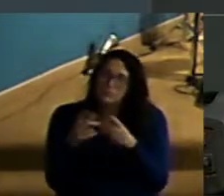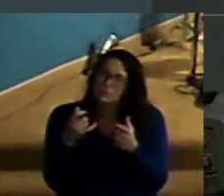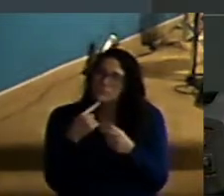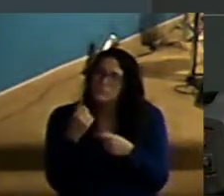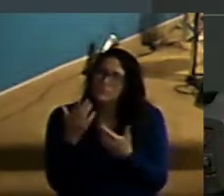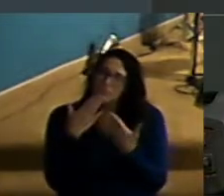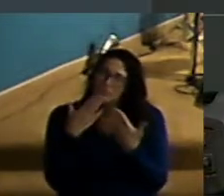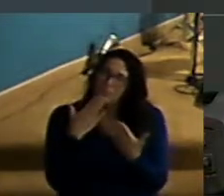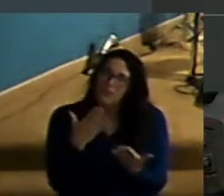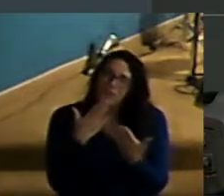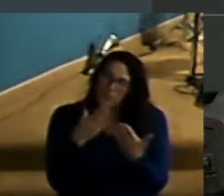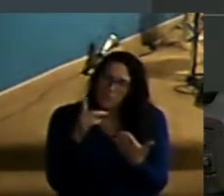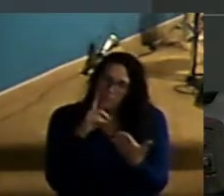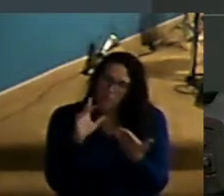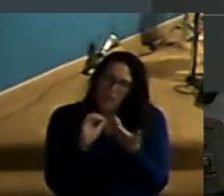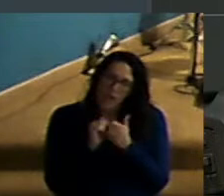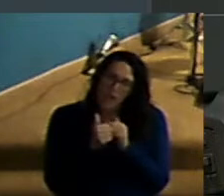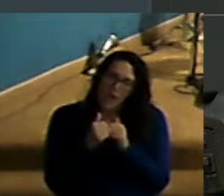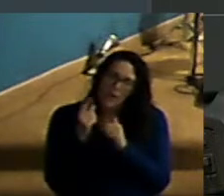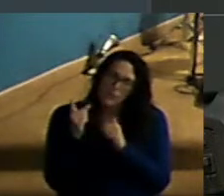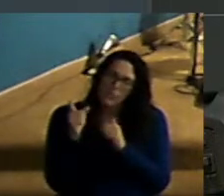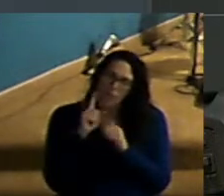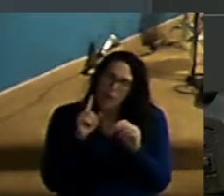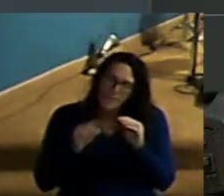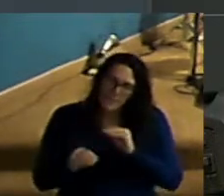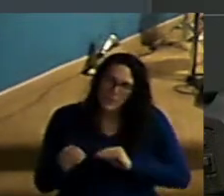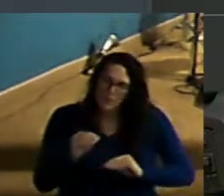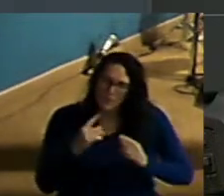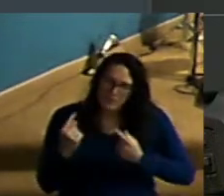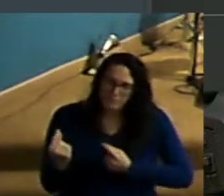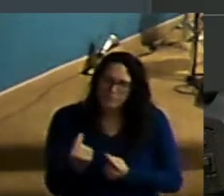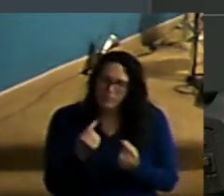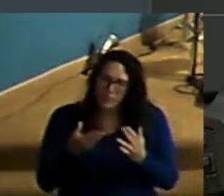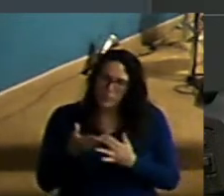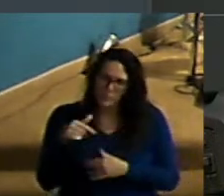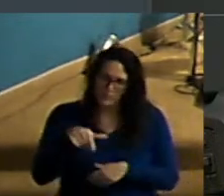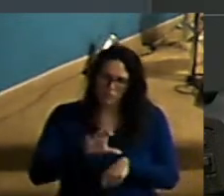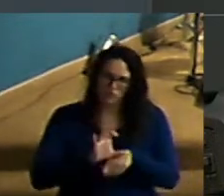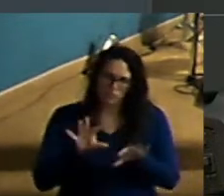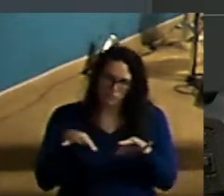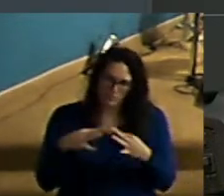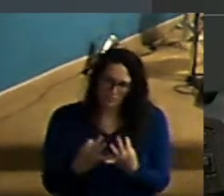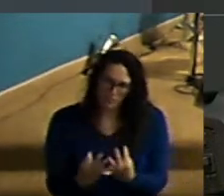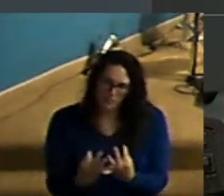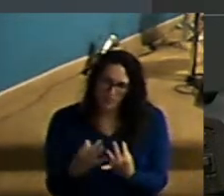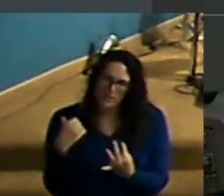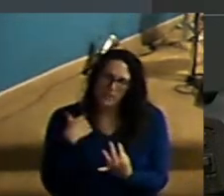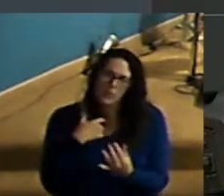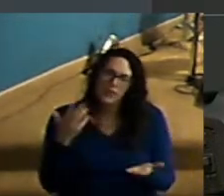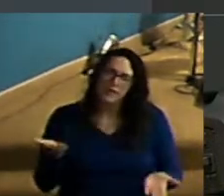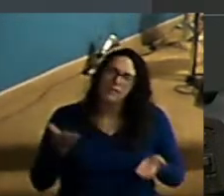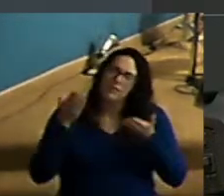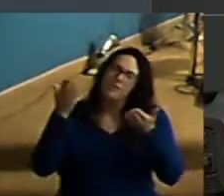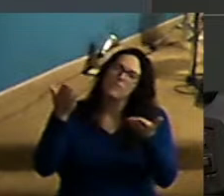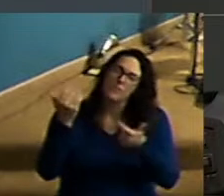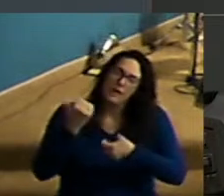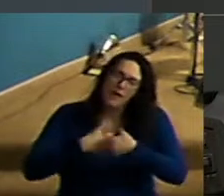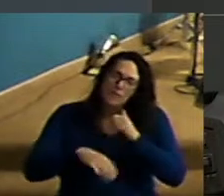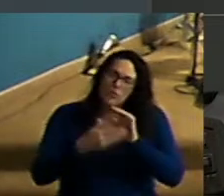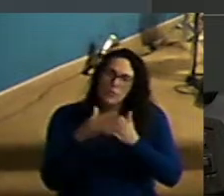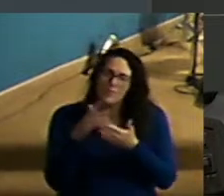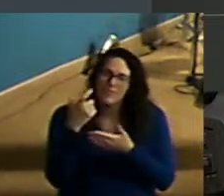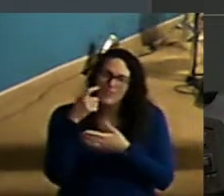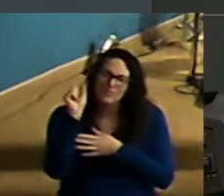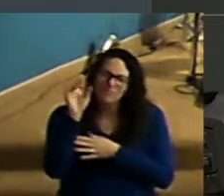you for how you are moving through this church family. We lift up every community that was